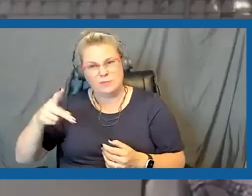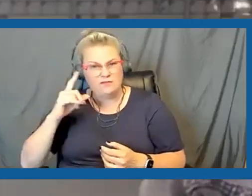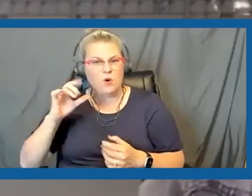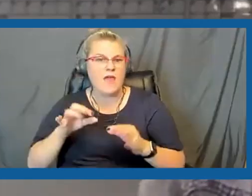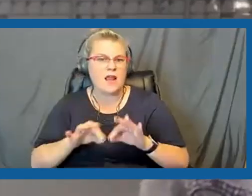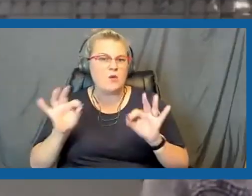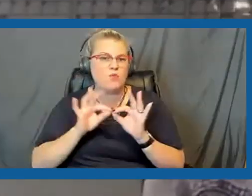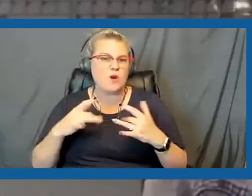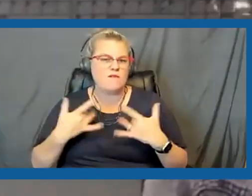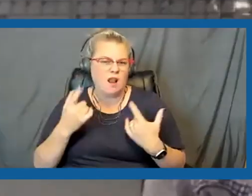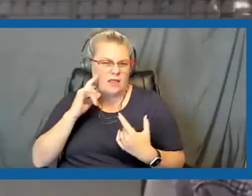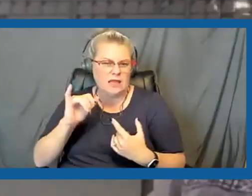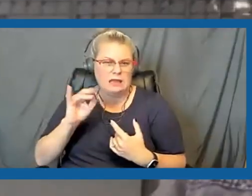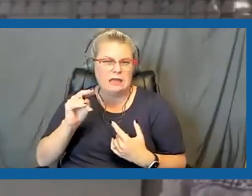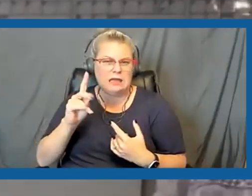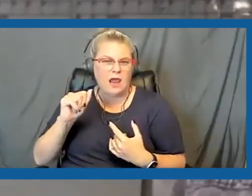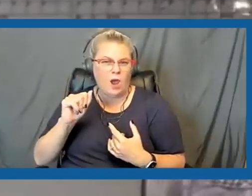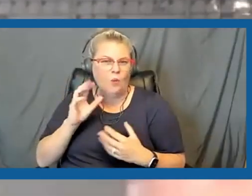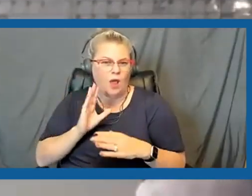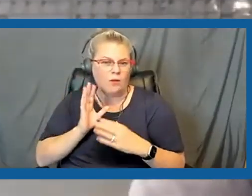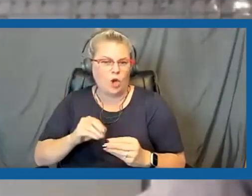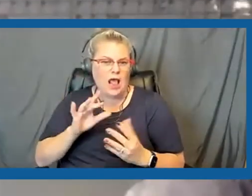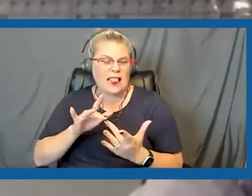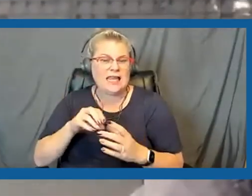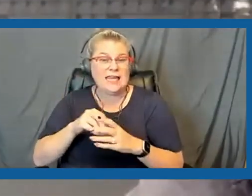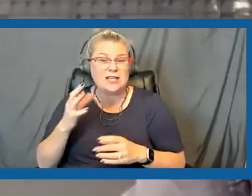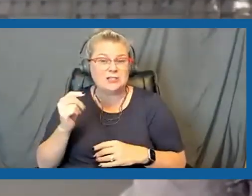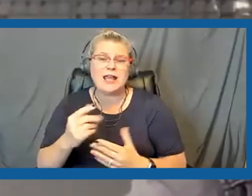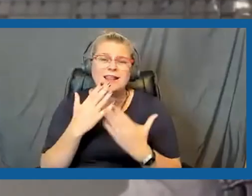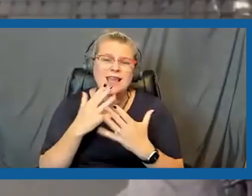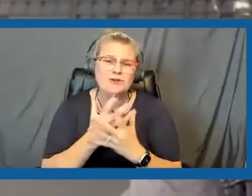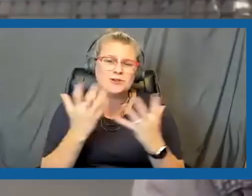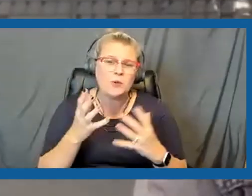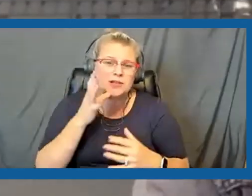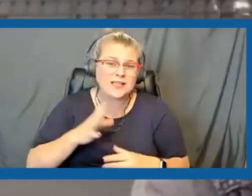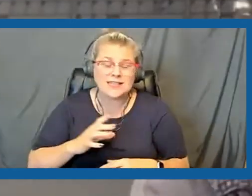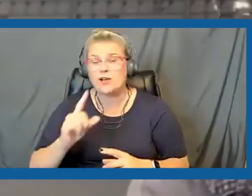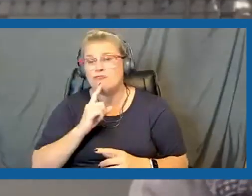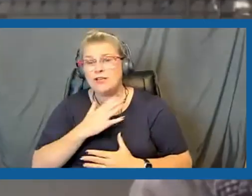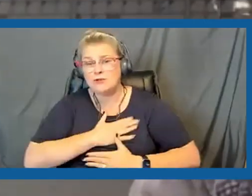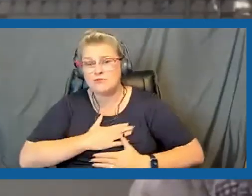think India is going to share a link in the chat. So thank you so much, ladies. I really